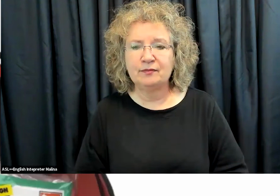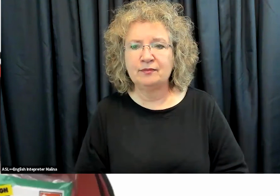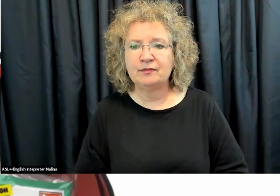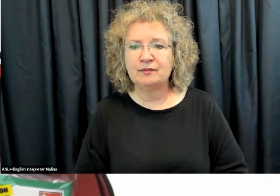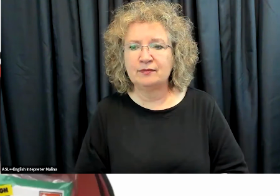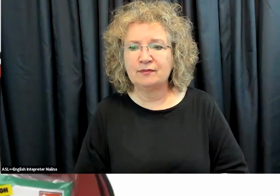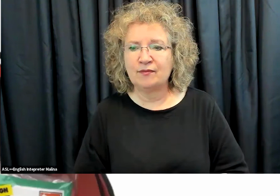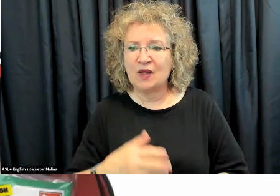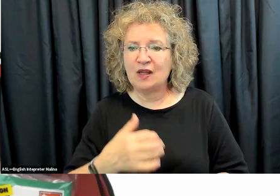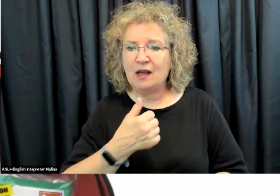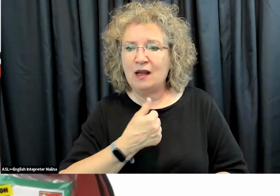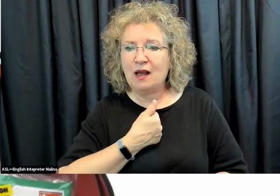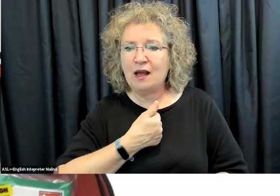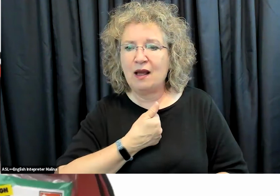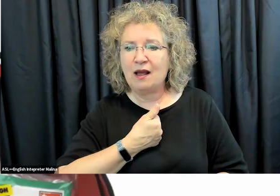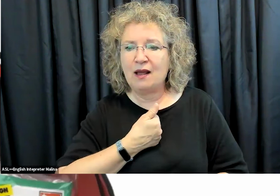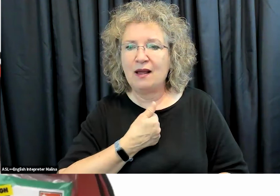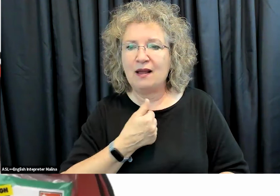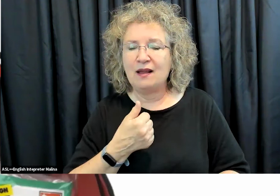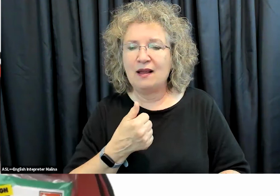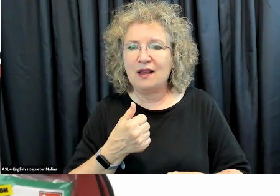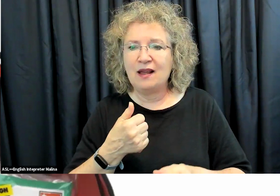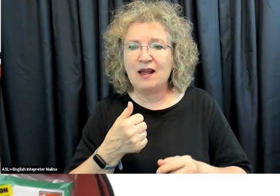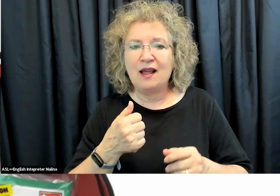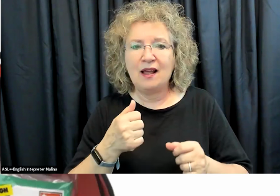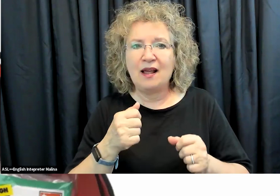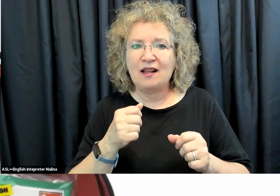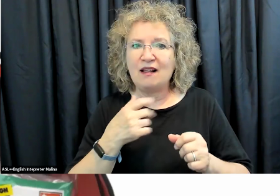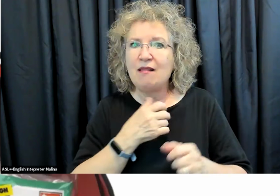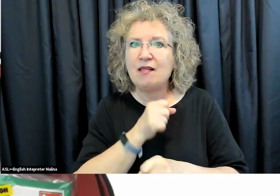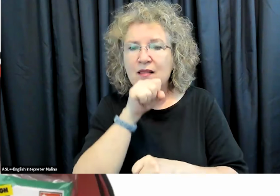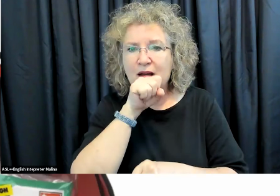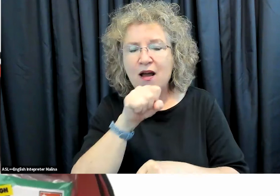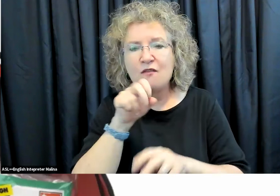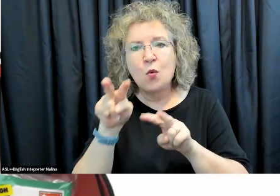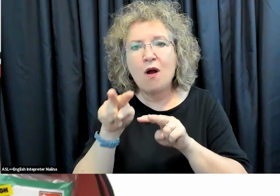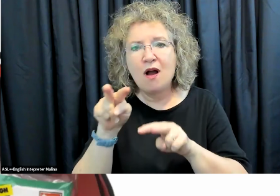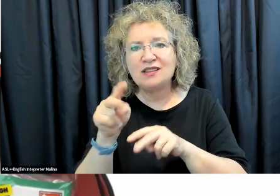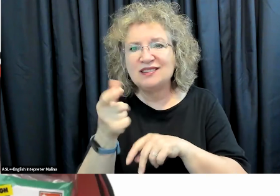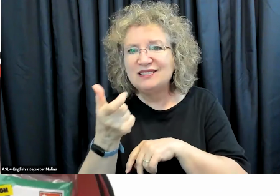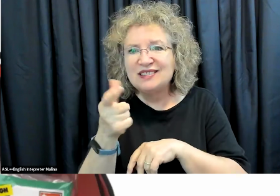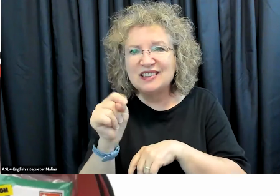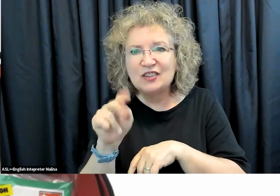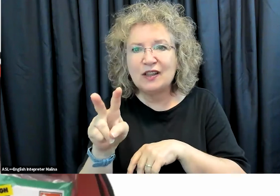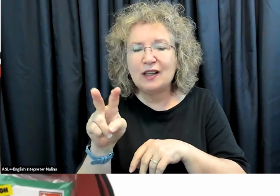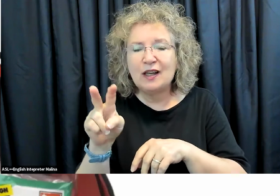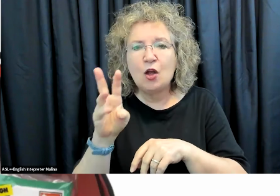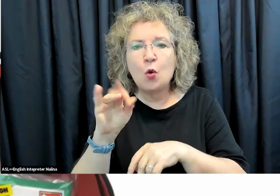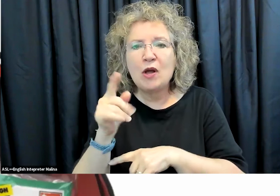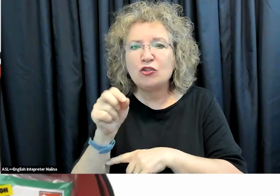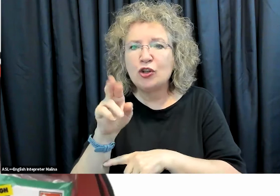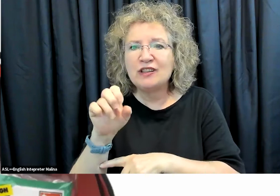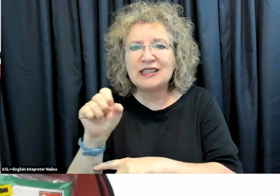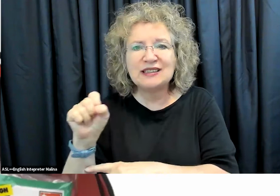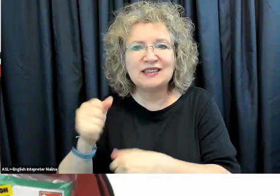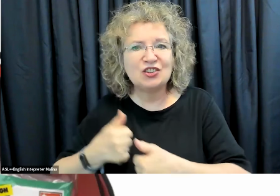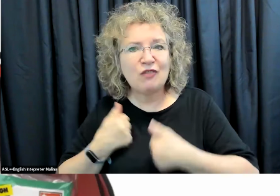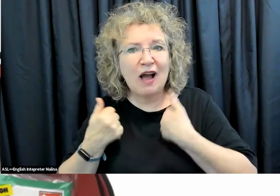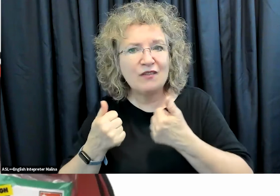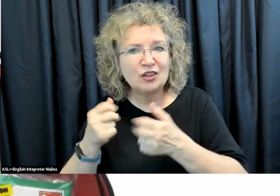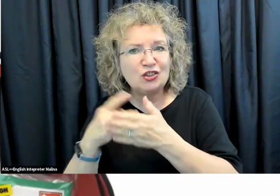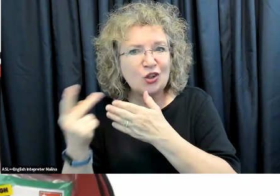I'm a big fan of wilderness survival shows. I love seeing what equipment people bring, what skills they use to